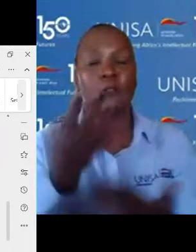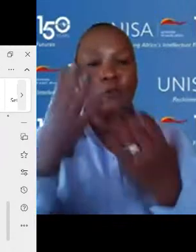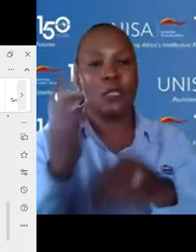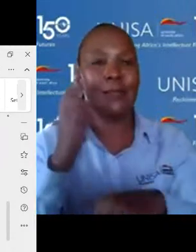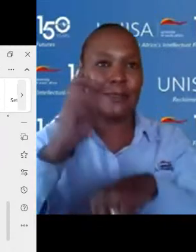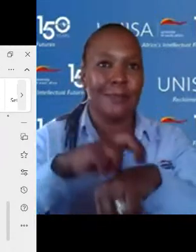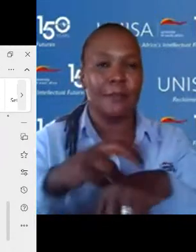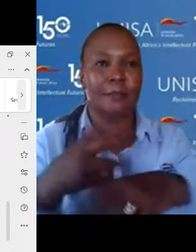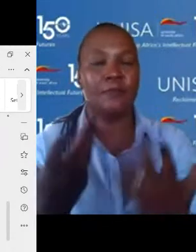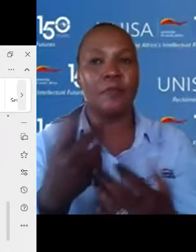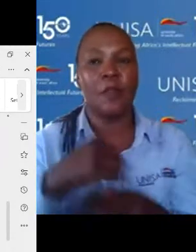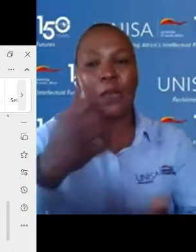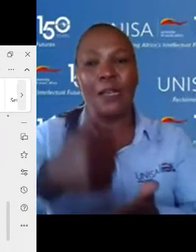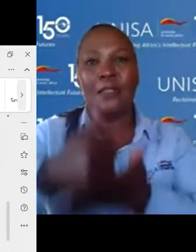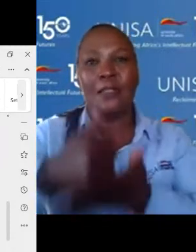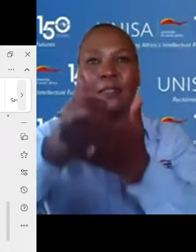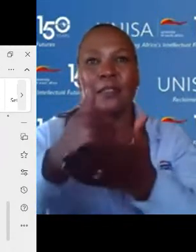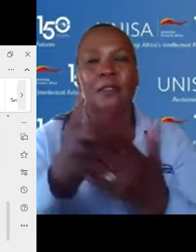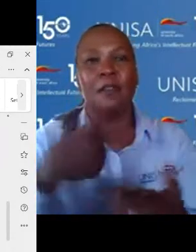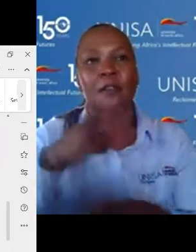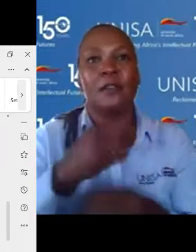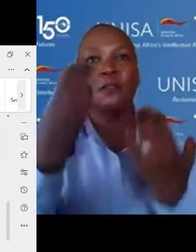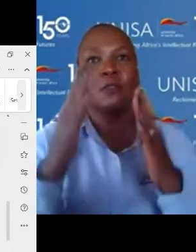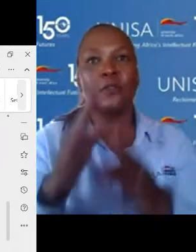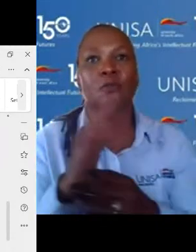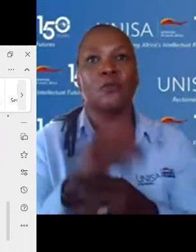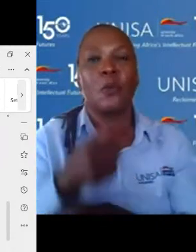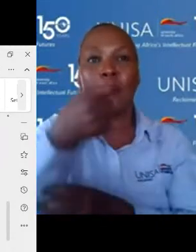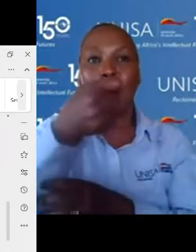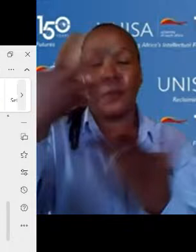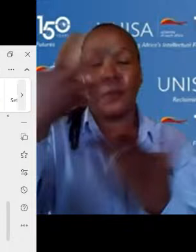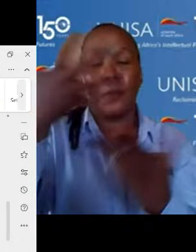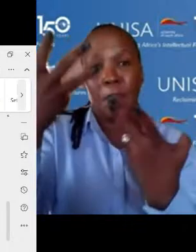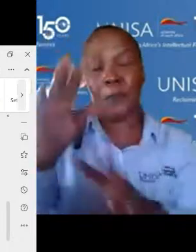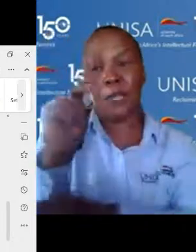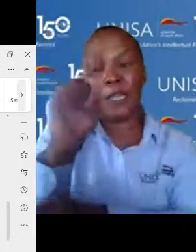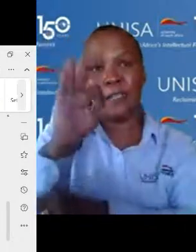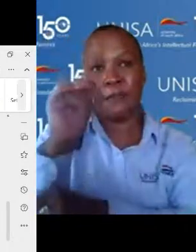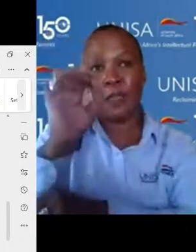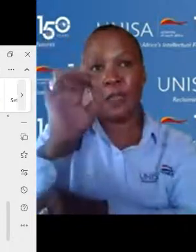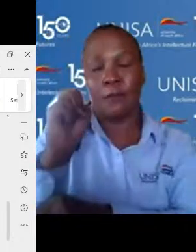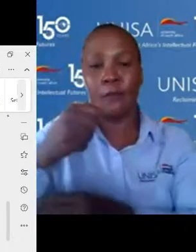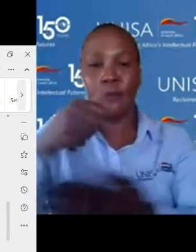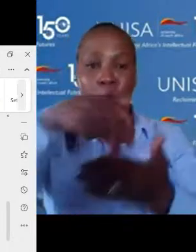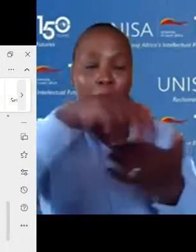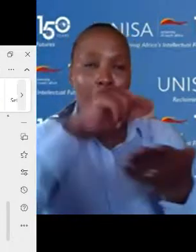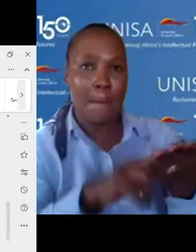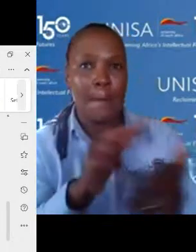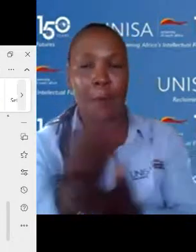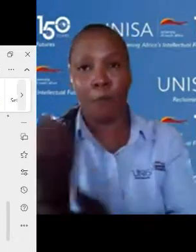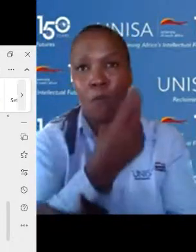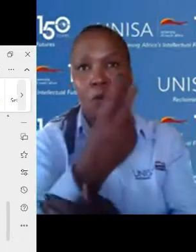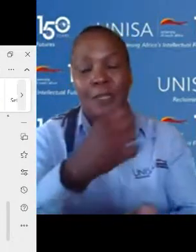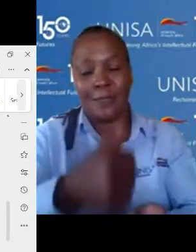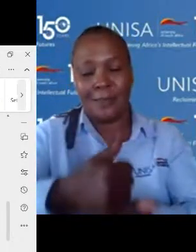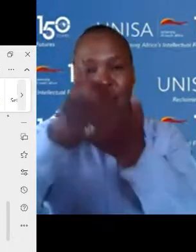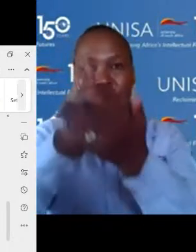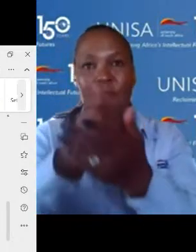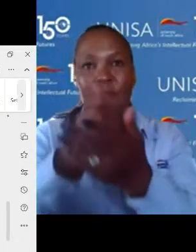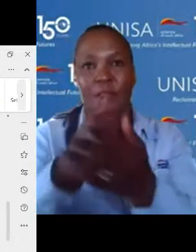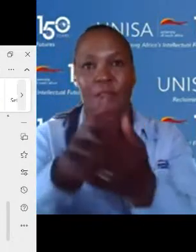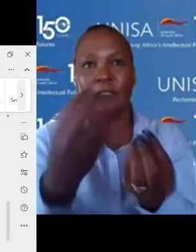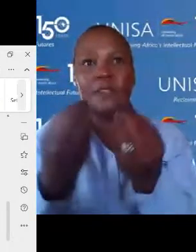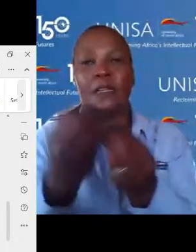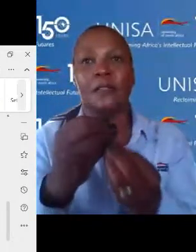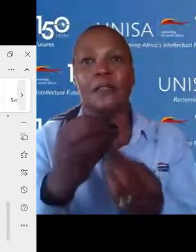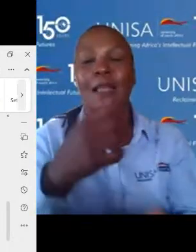We assist students who are funded by NSFAS to apply for assistive devices. And assistive